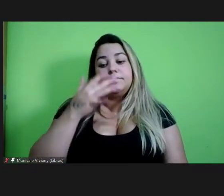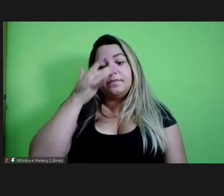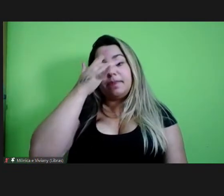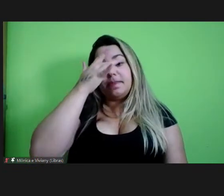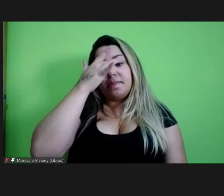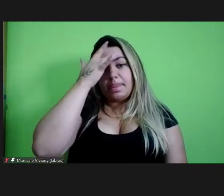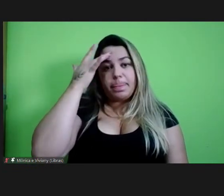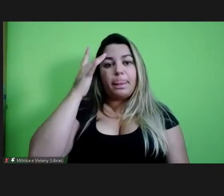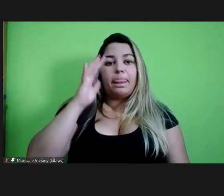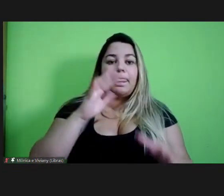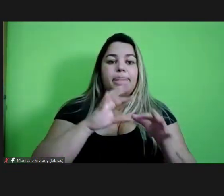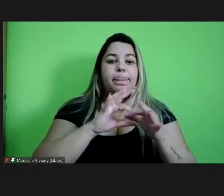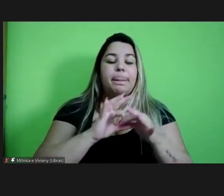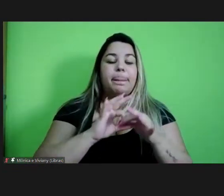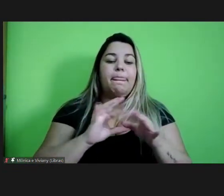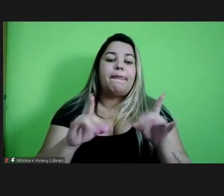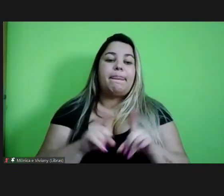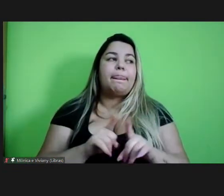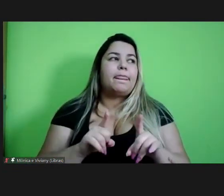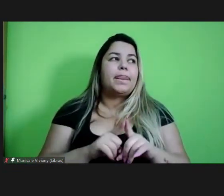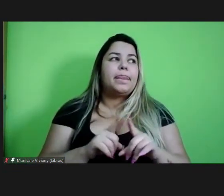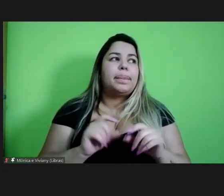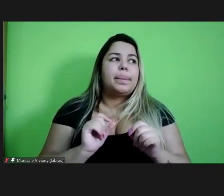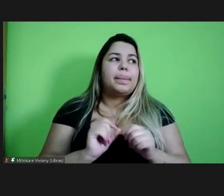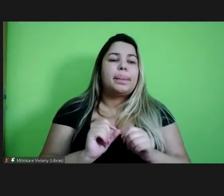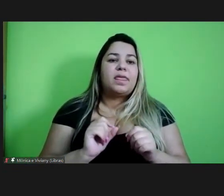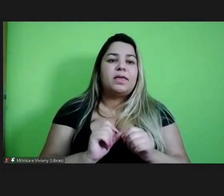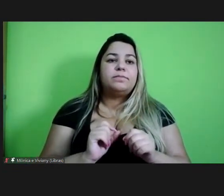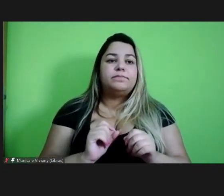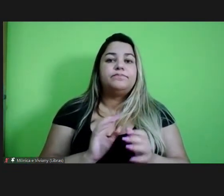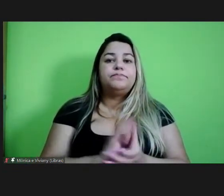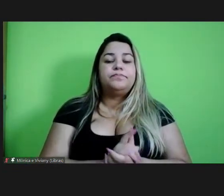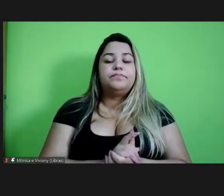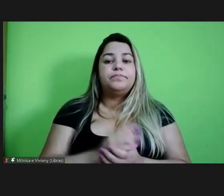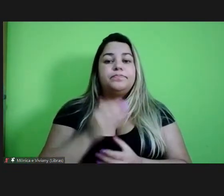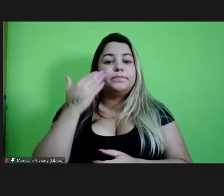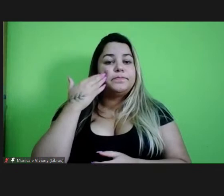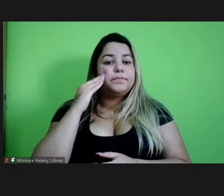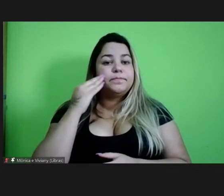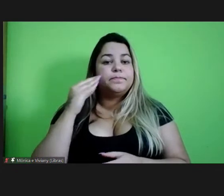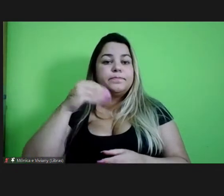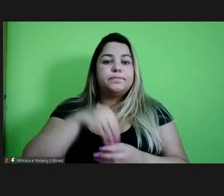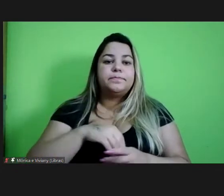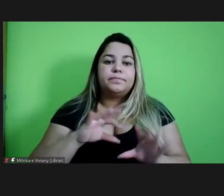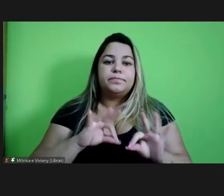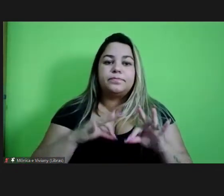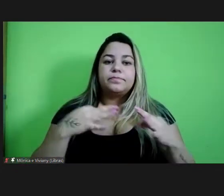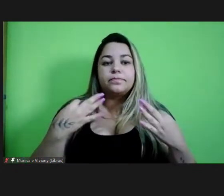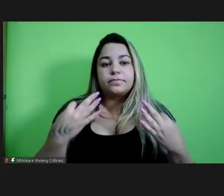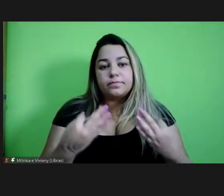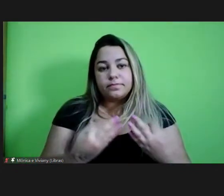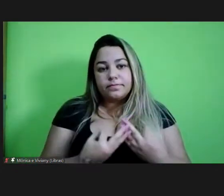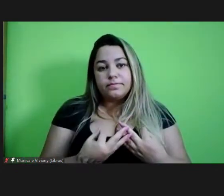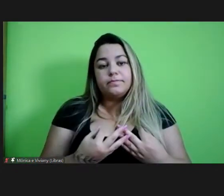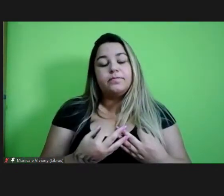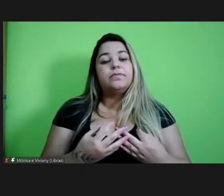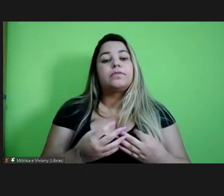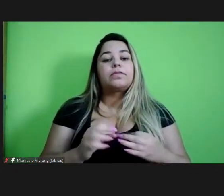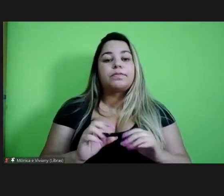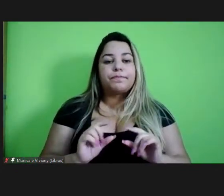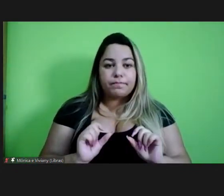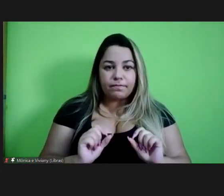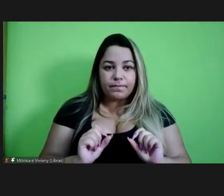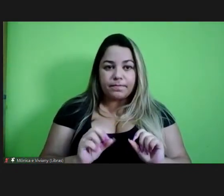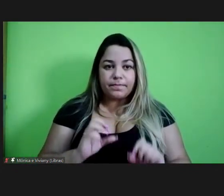people, creating connections, creating a responsibilization, to understand within the family which type